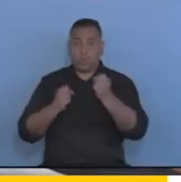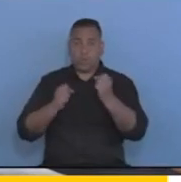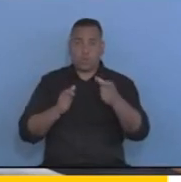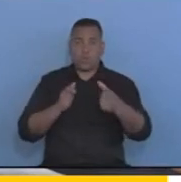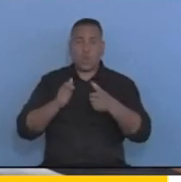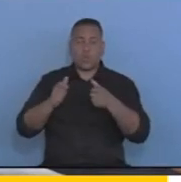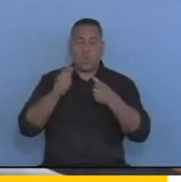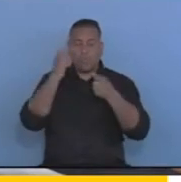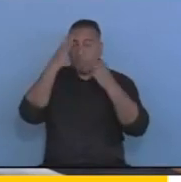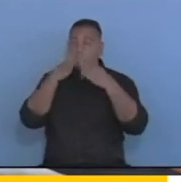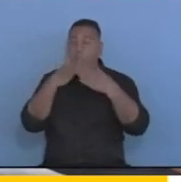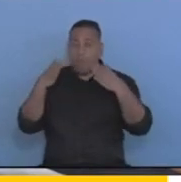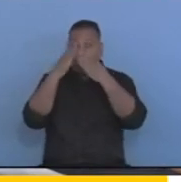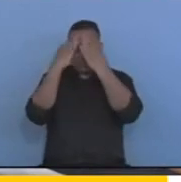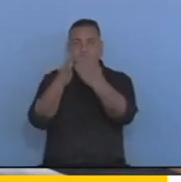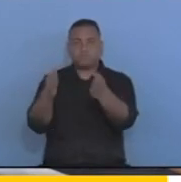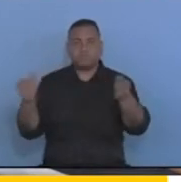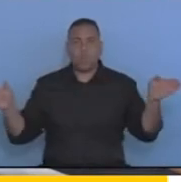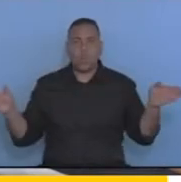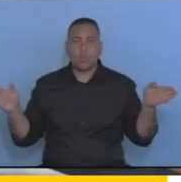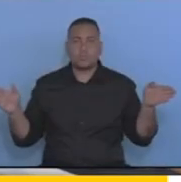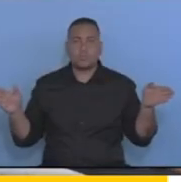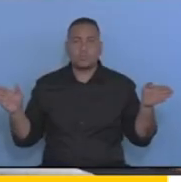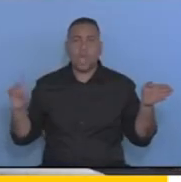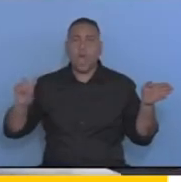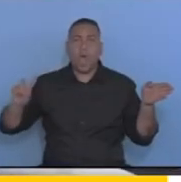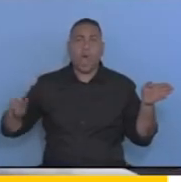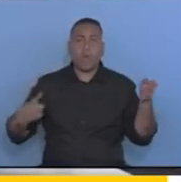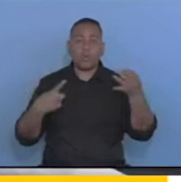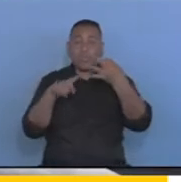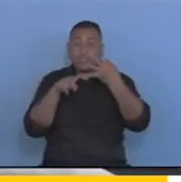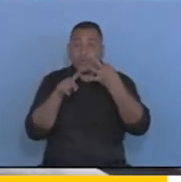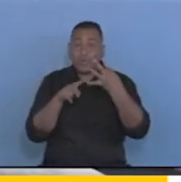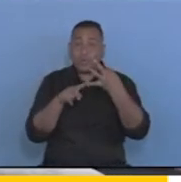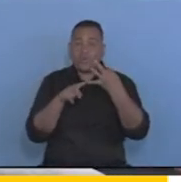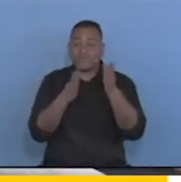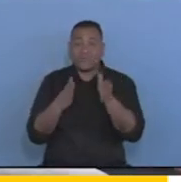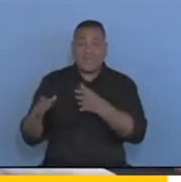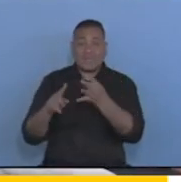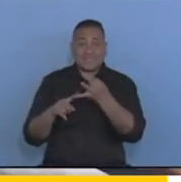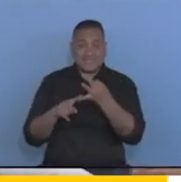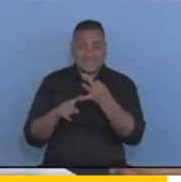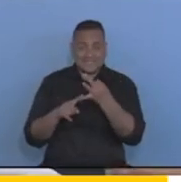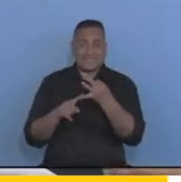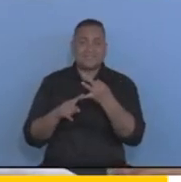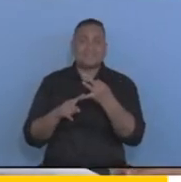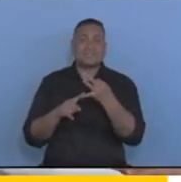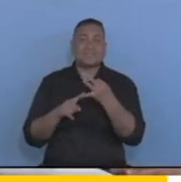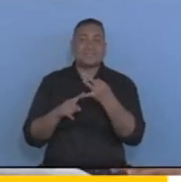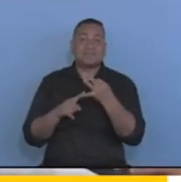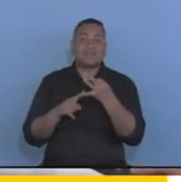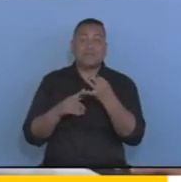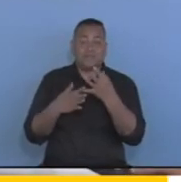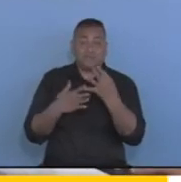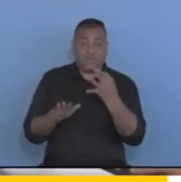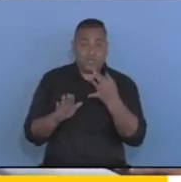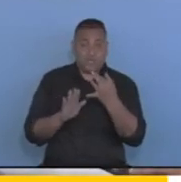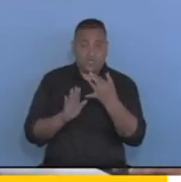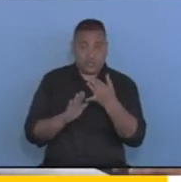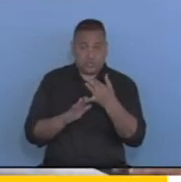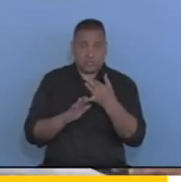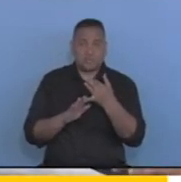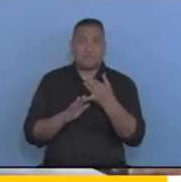complete that, but that's only a third of the entire course. Then we move over to electronics